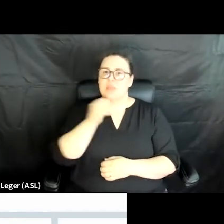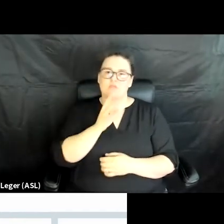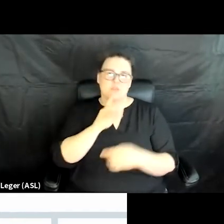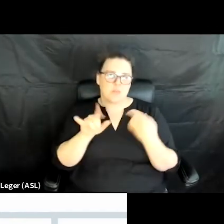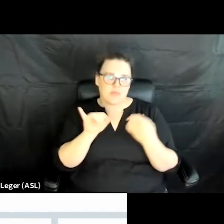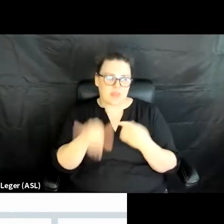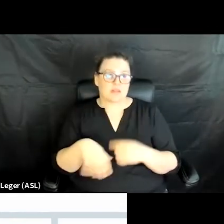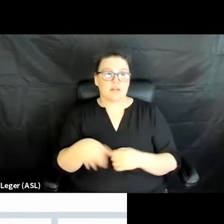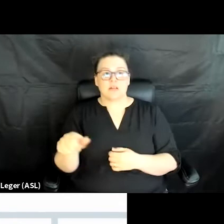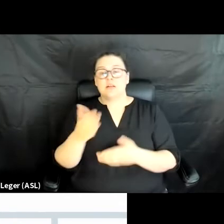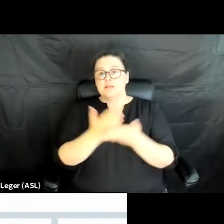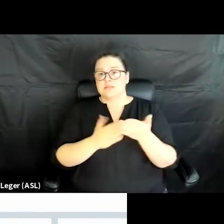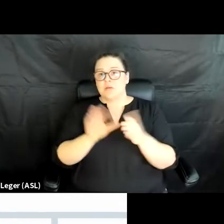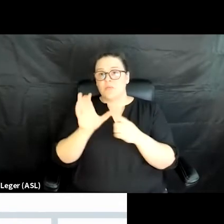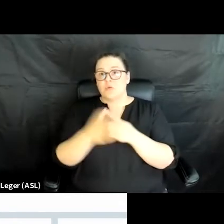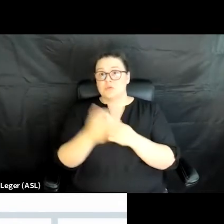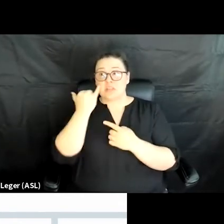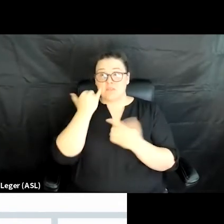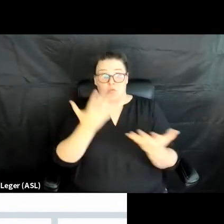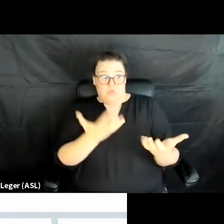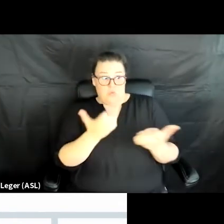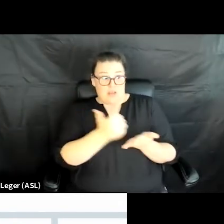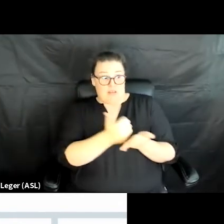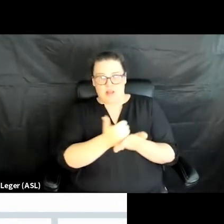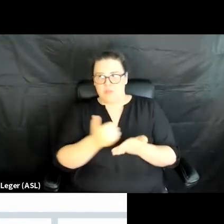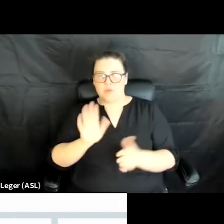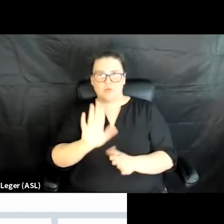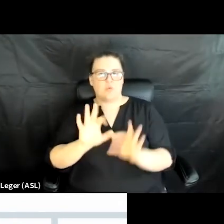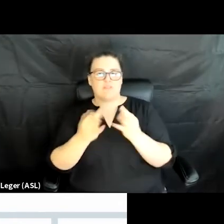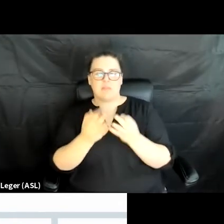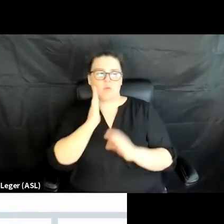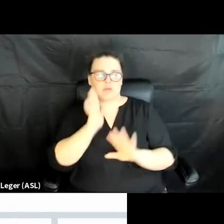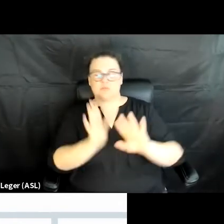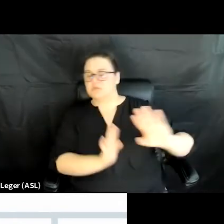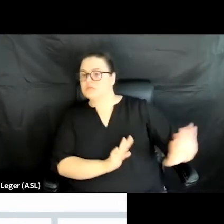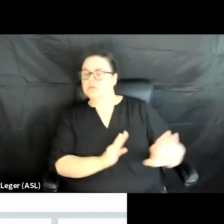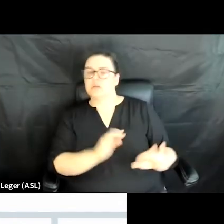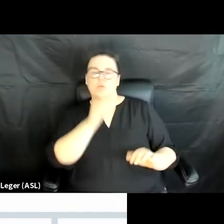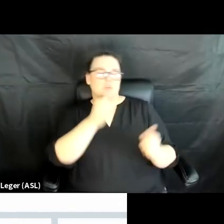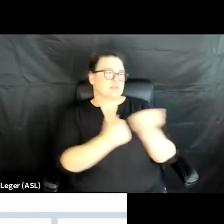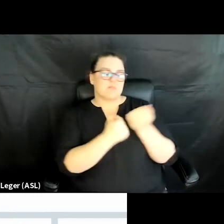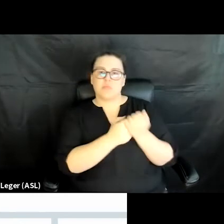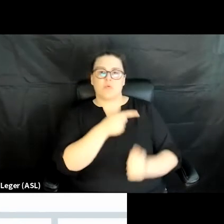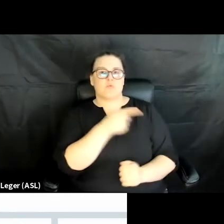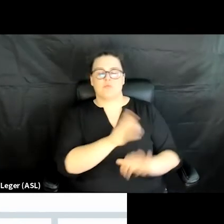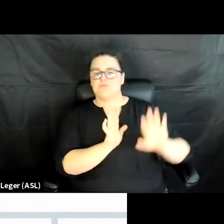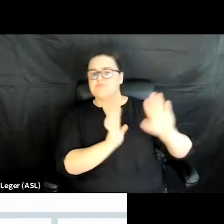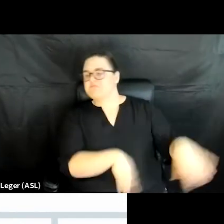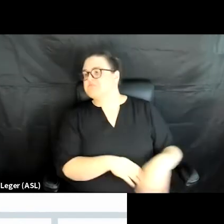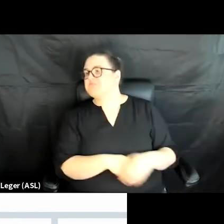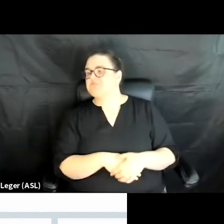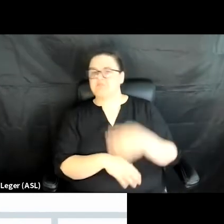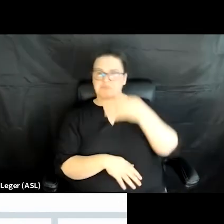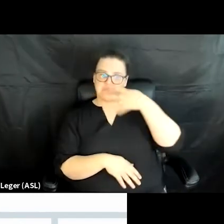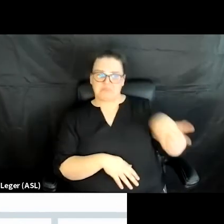do try to get help, your family will almost disown you. Like they will not validate or support you to try to get the help. Okay,